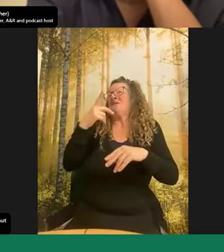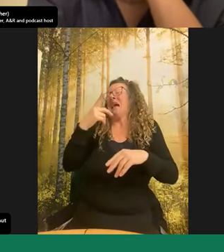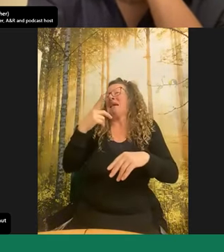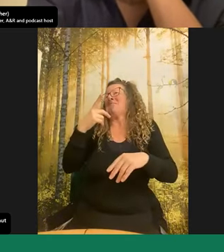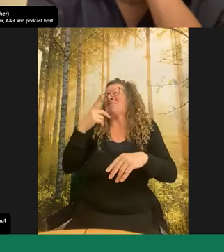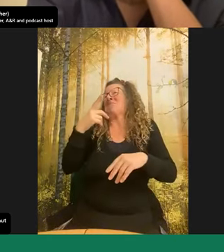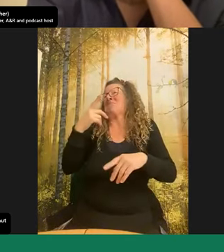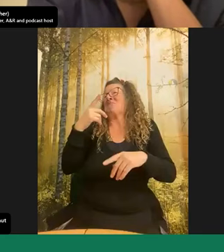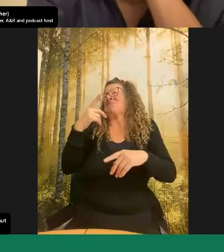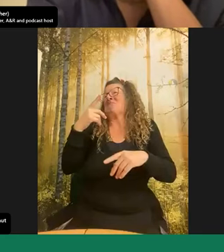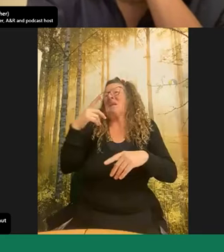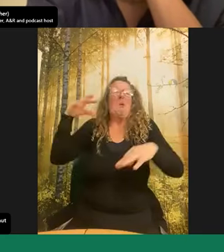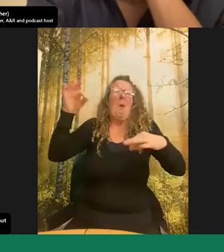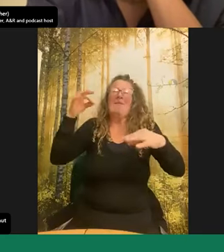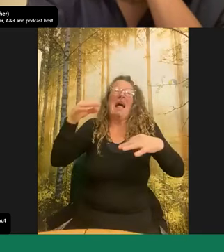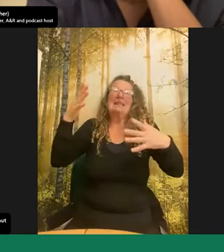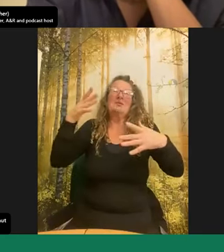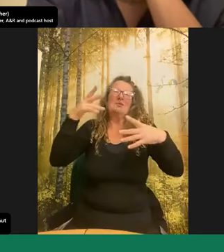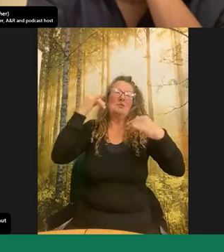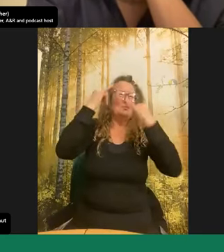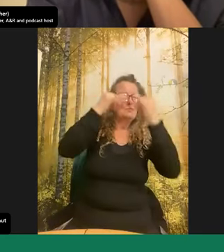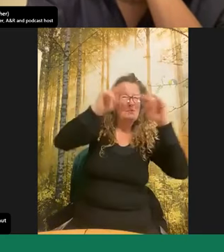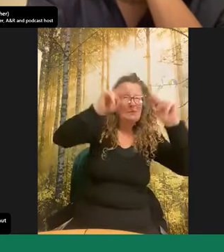Think it's I don't know.